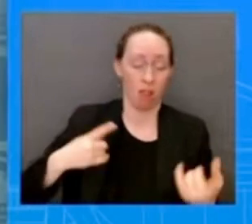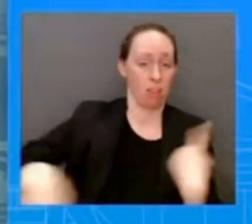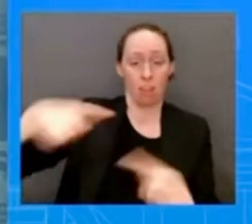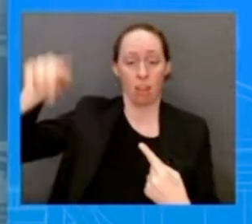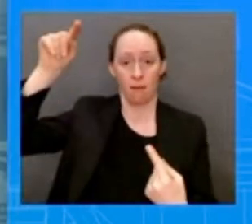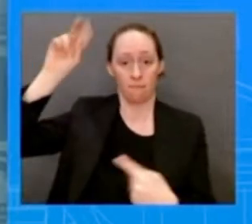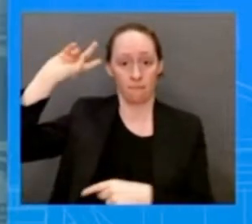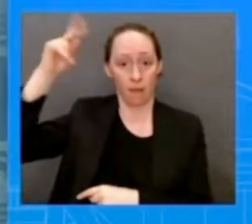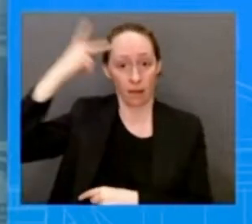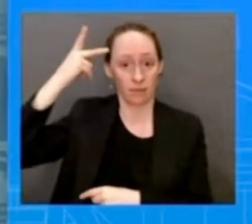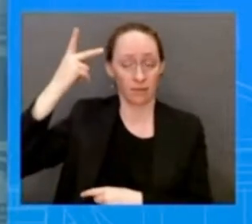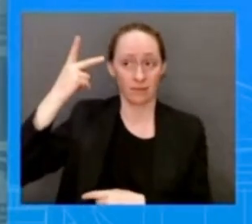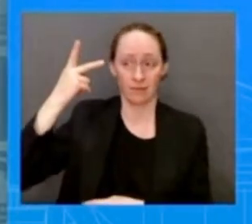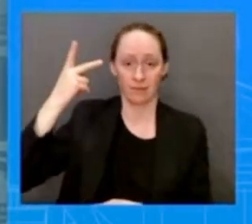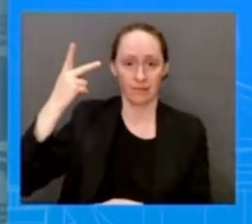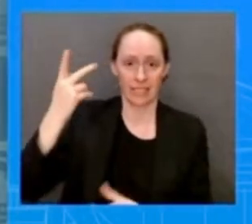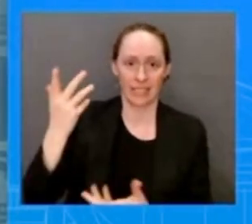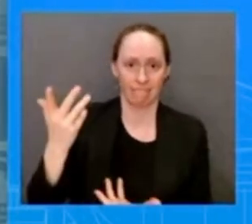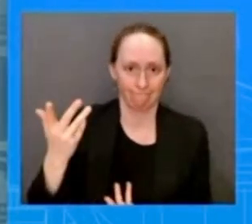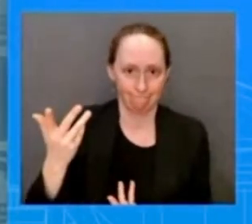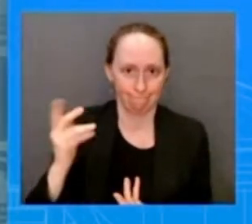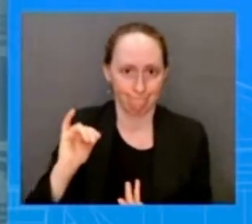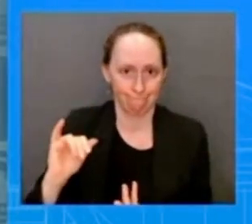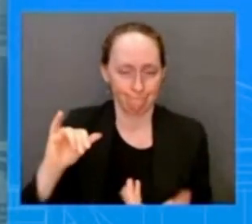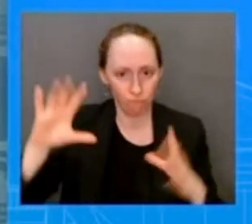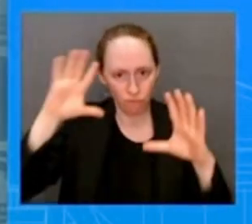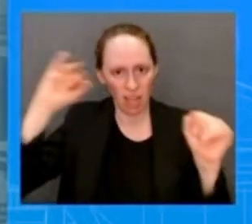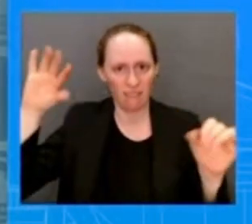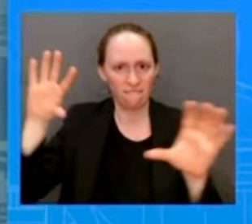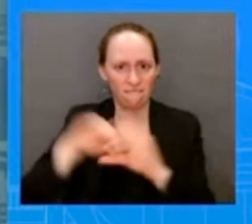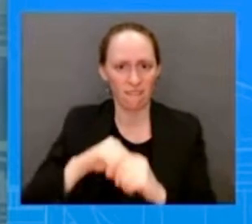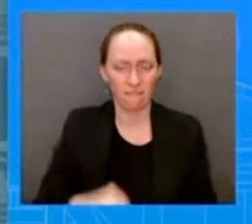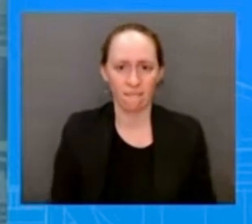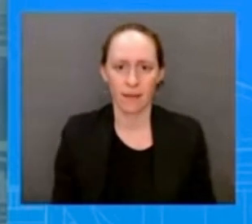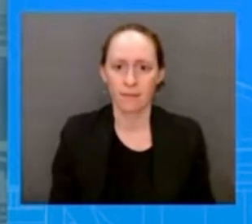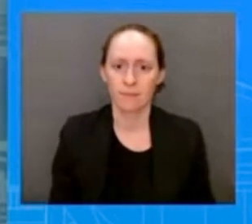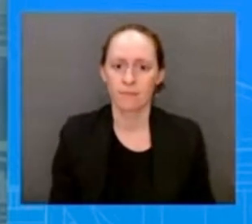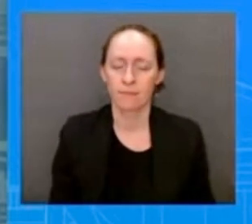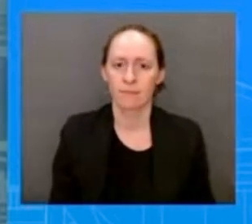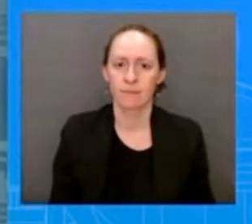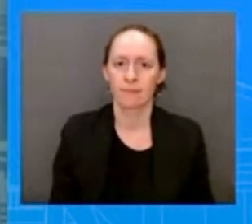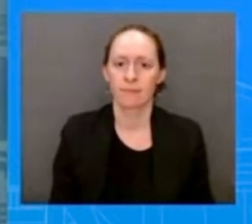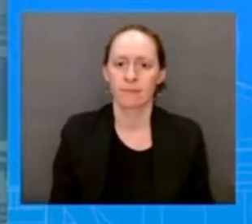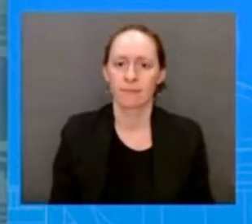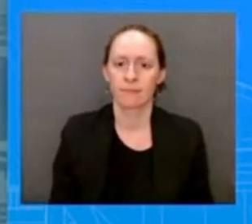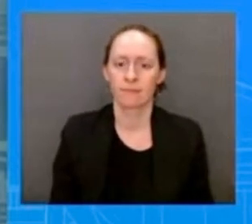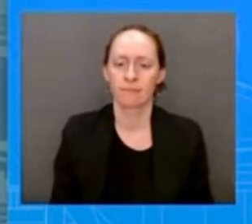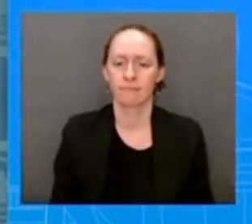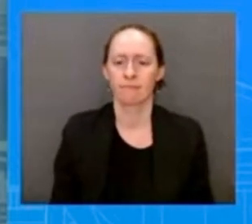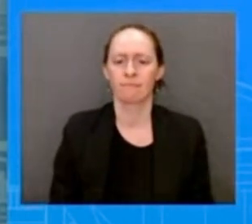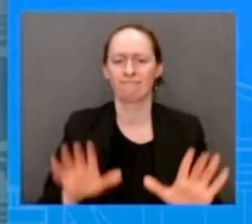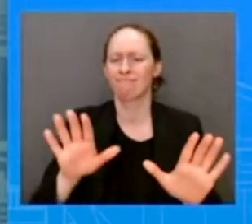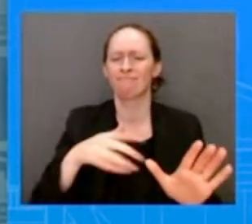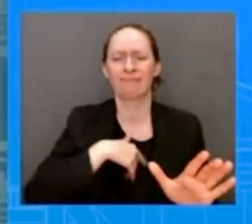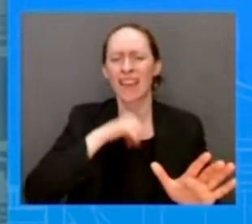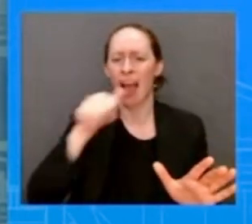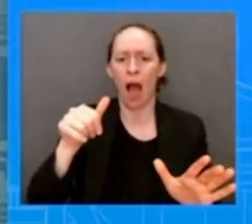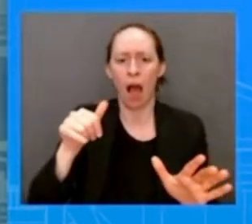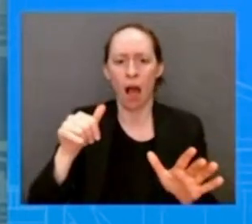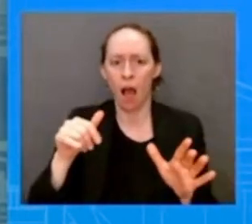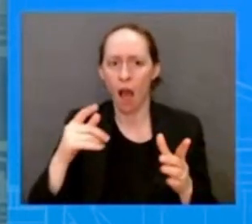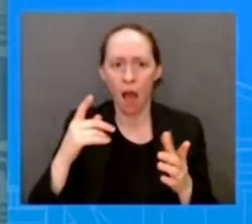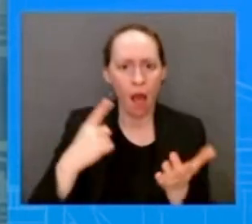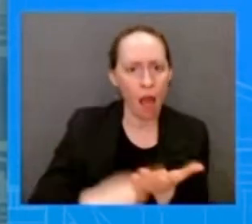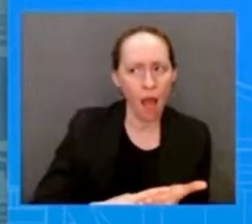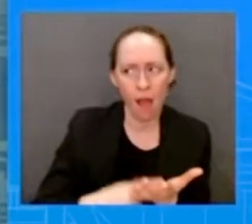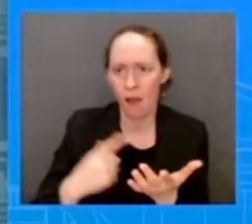is not going to get into 2024 analysis or political punditry from here. We are covered. I am